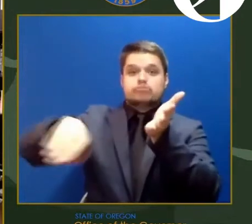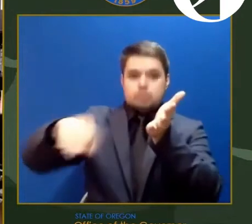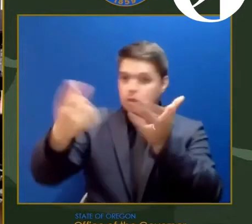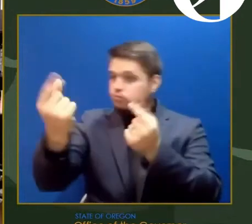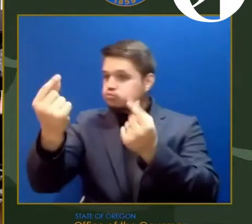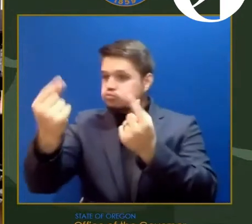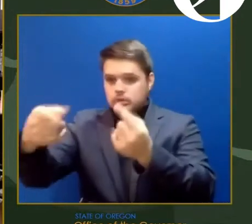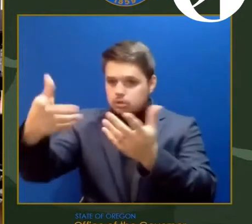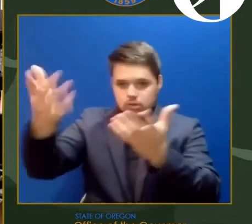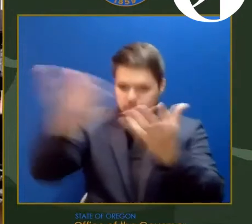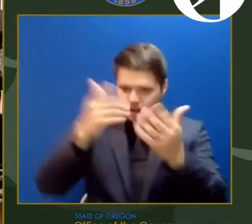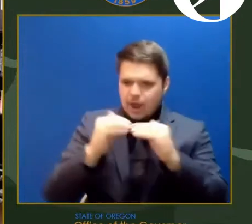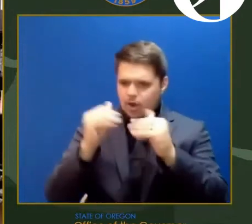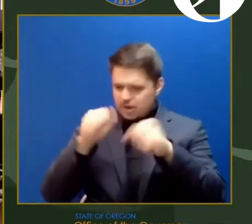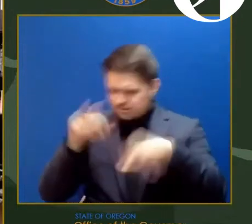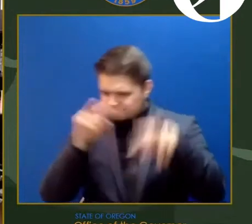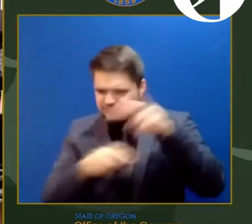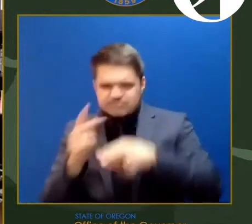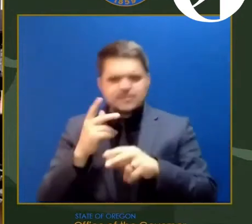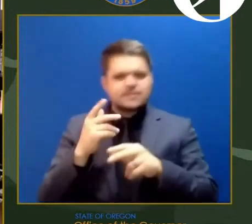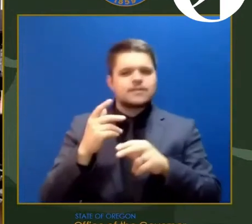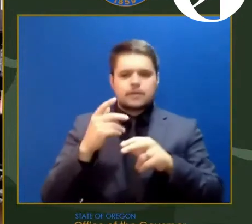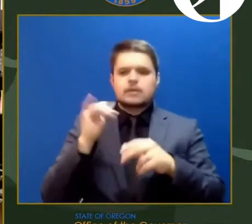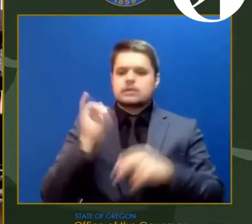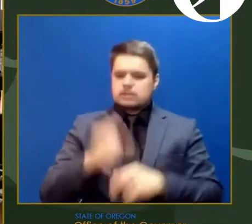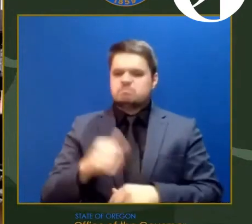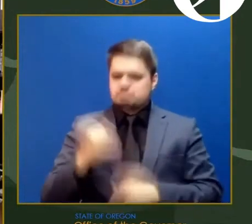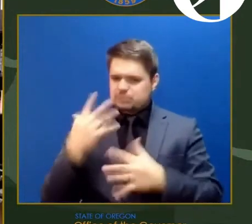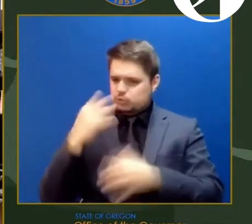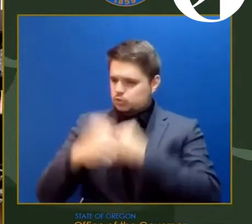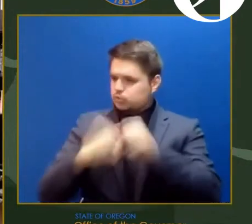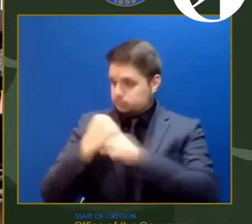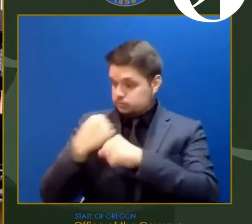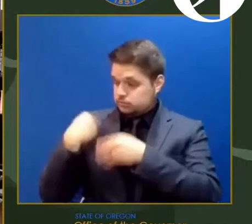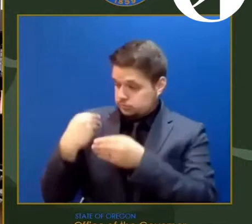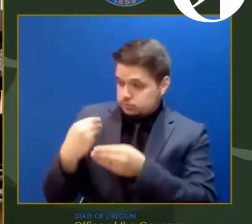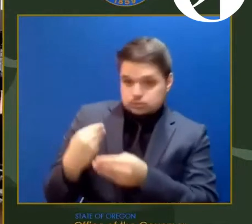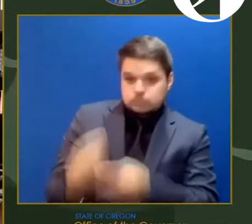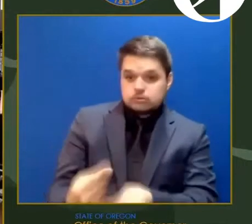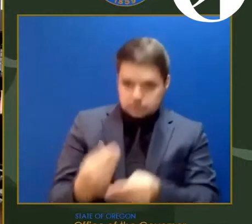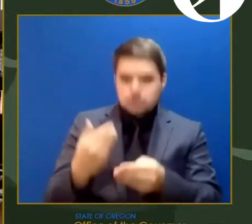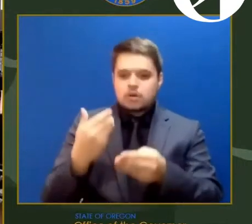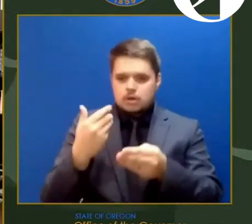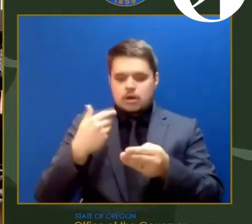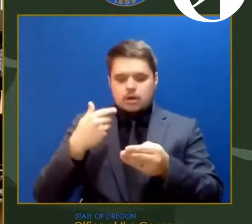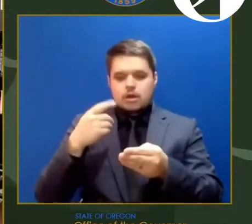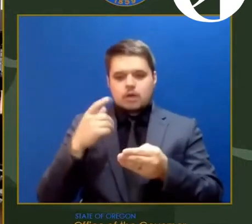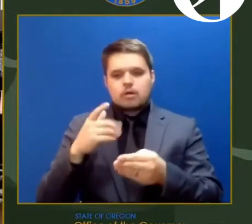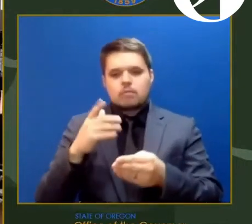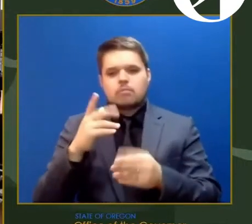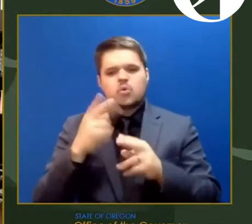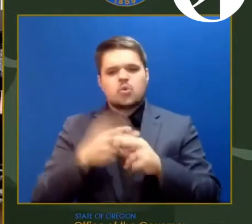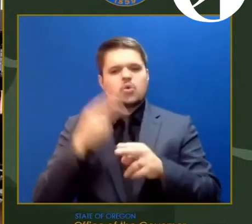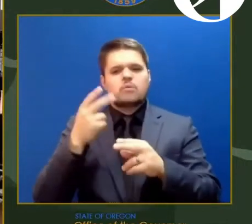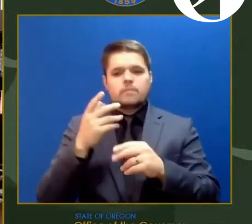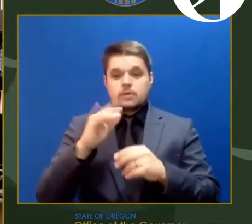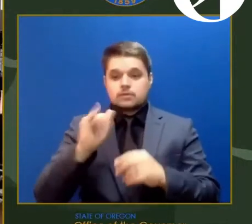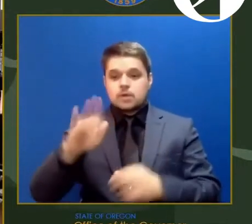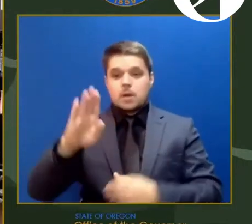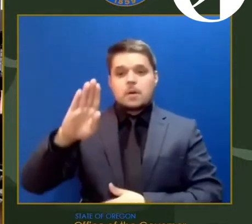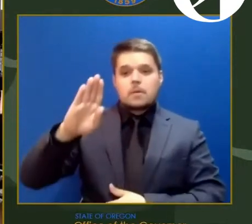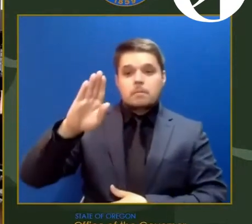been generations in the making. Some, like the repeal or reform of ballot measure 11, are very complex.